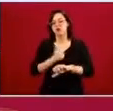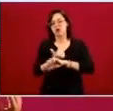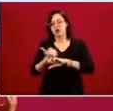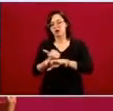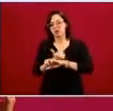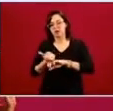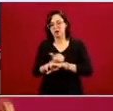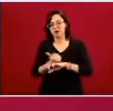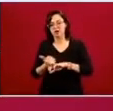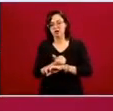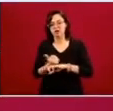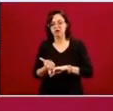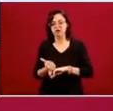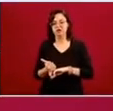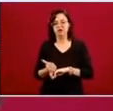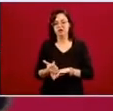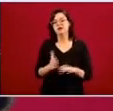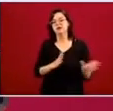Now here we can